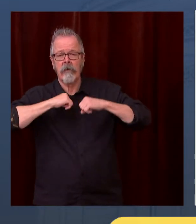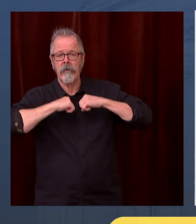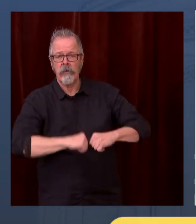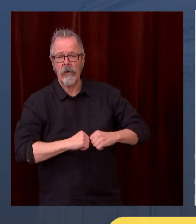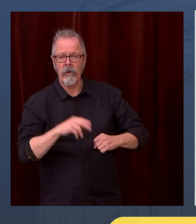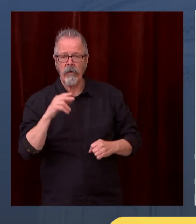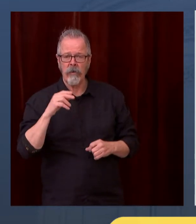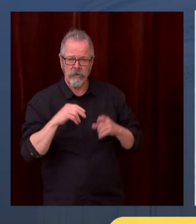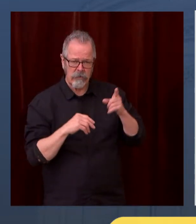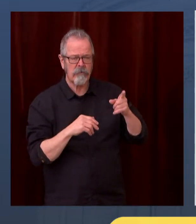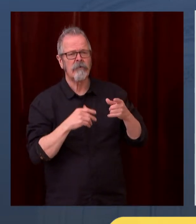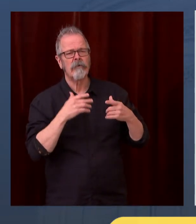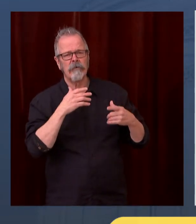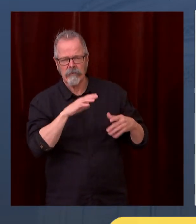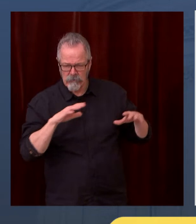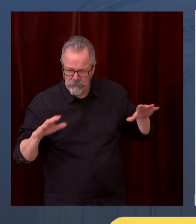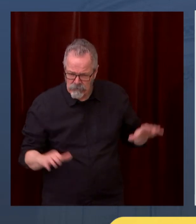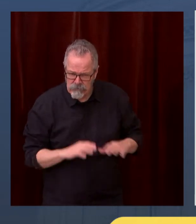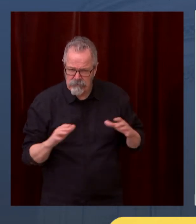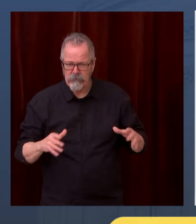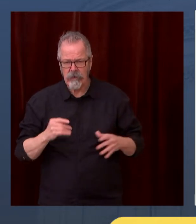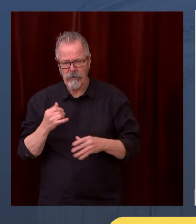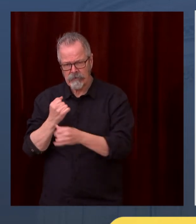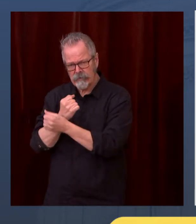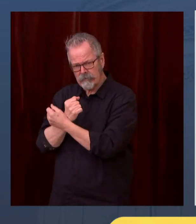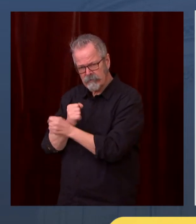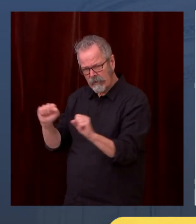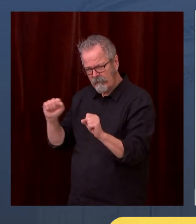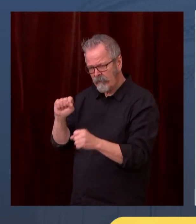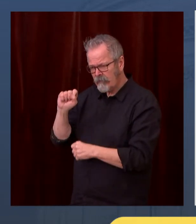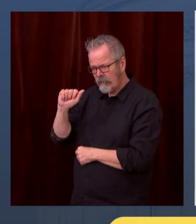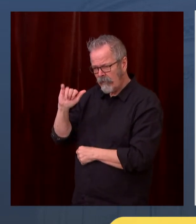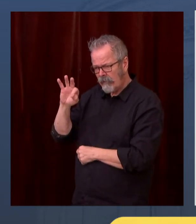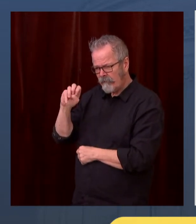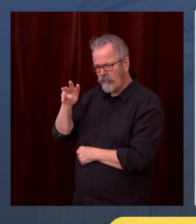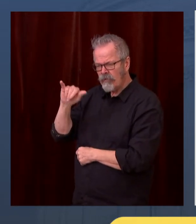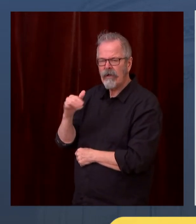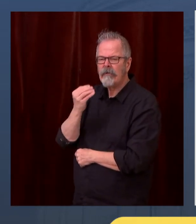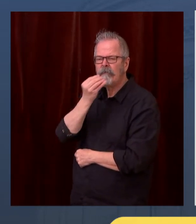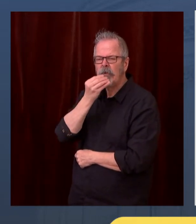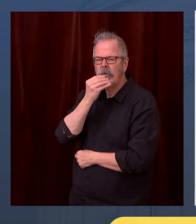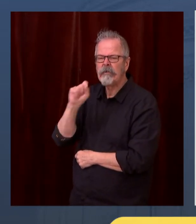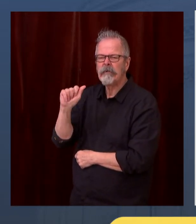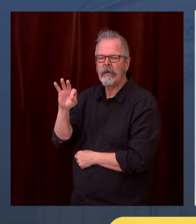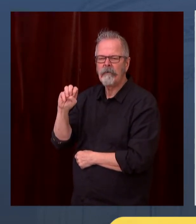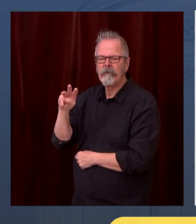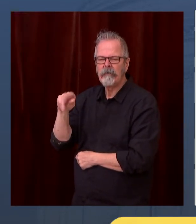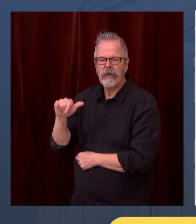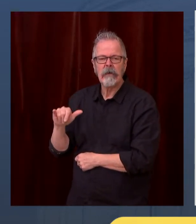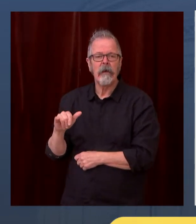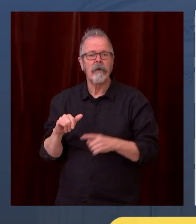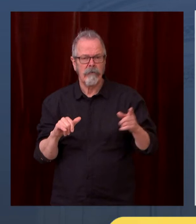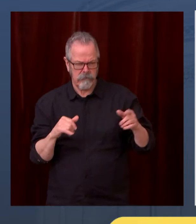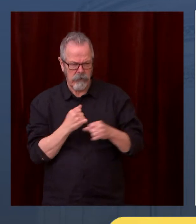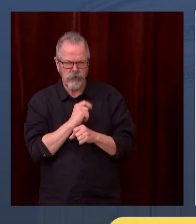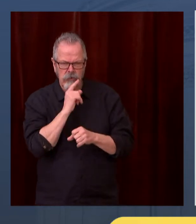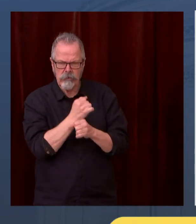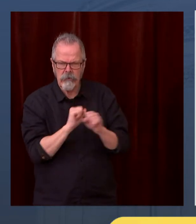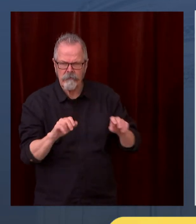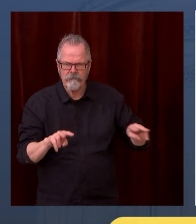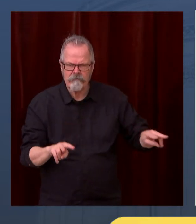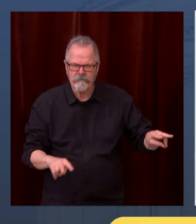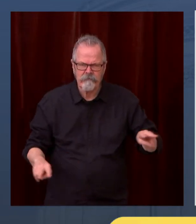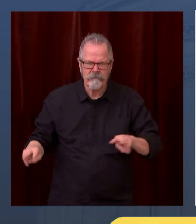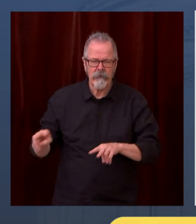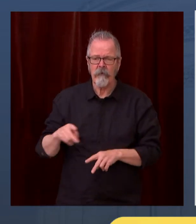ground, including Safeway. We're also supporting the local health department efforts in the Puget Sound area for their mass vaccination efforts. We